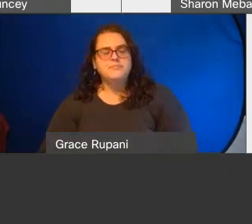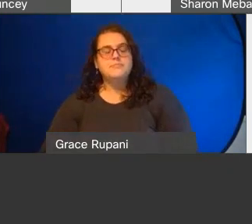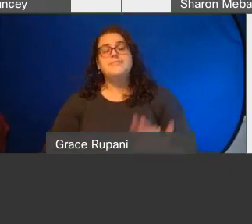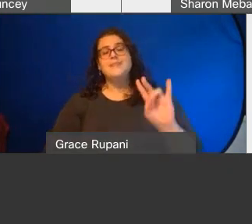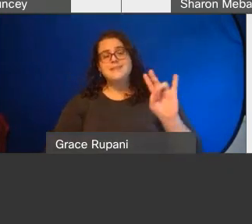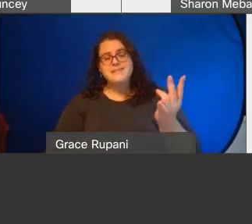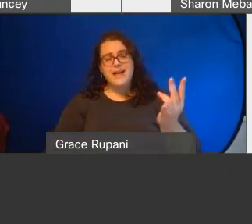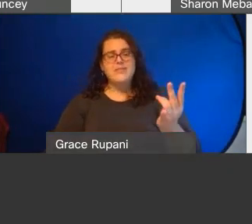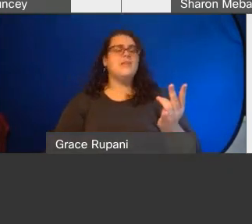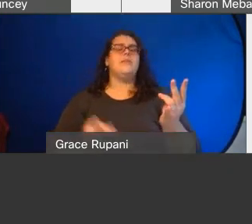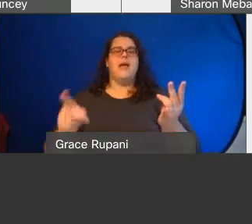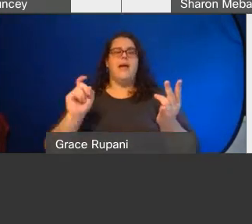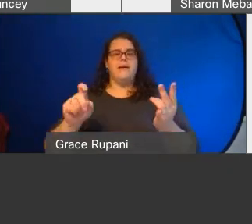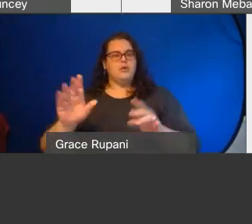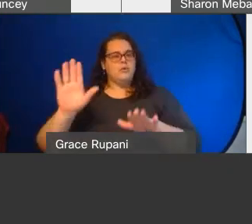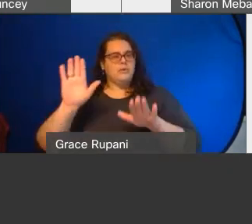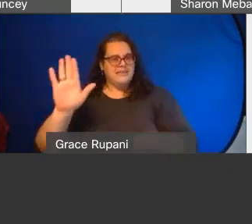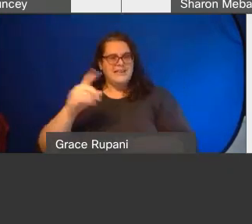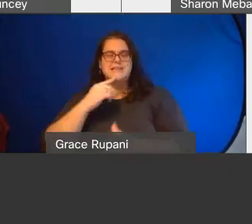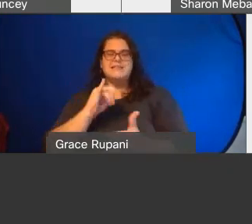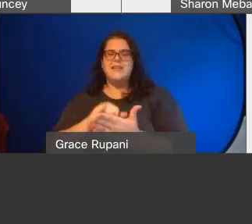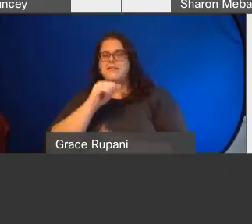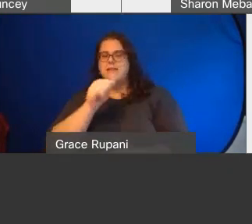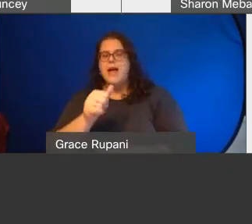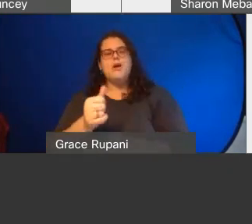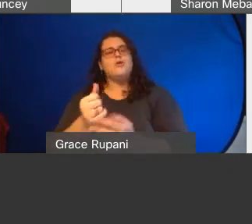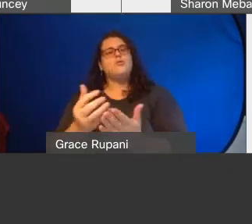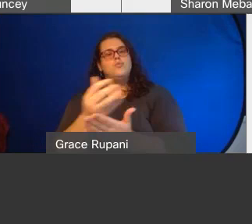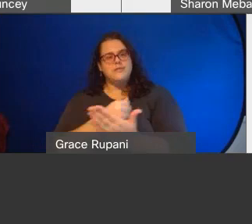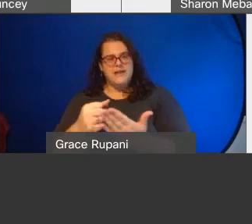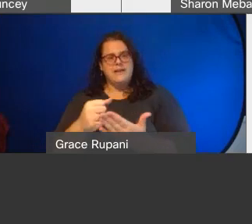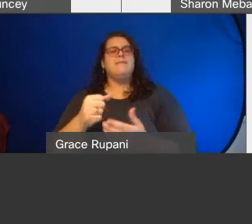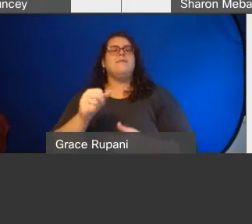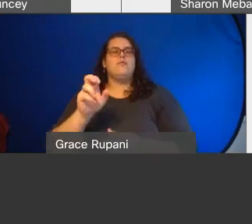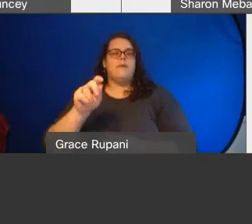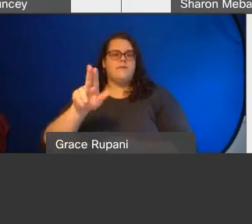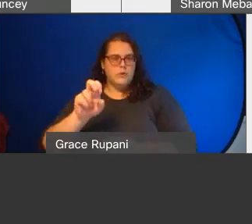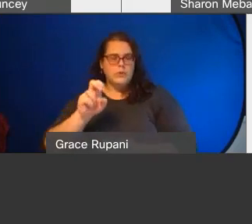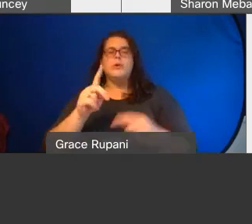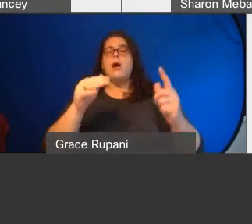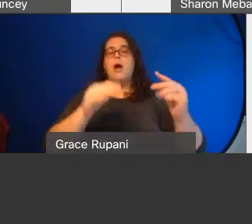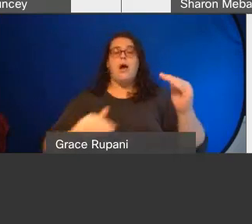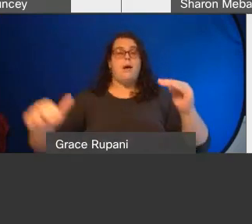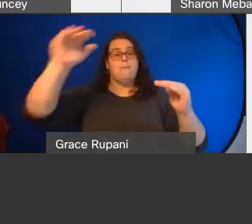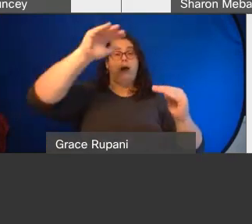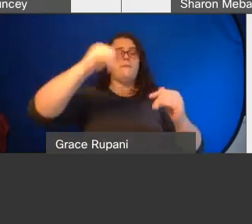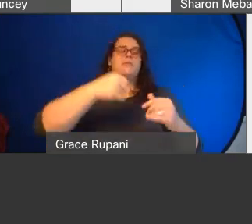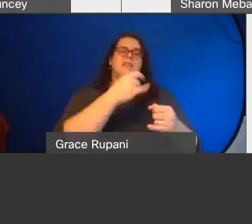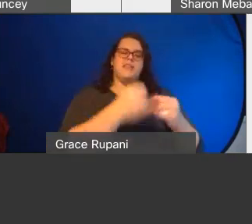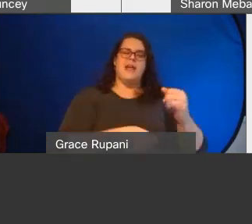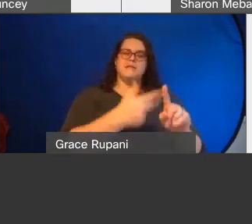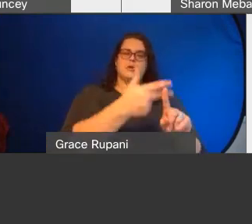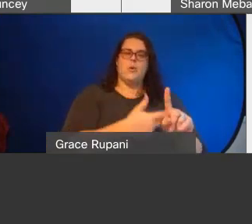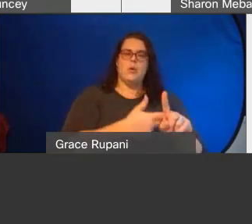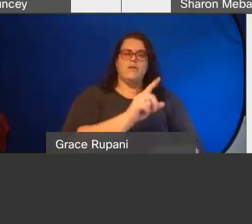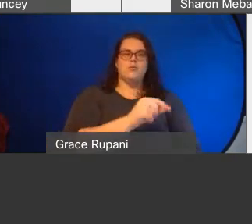greater than that of the quarter to the public health emergency, or that retainer payments at the level provided by the state would